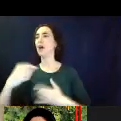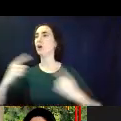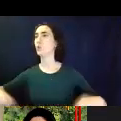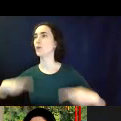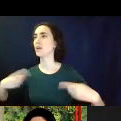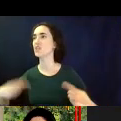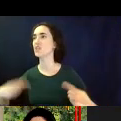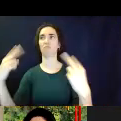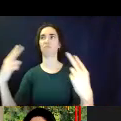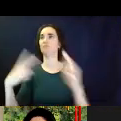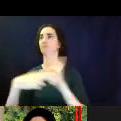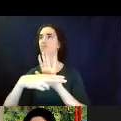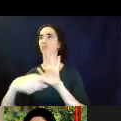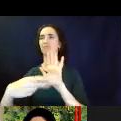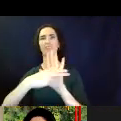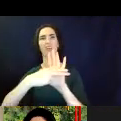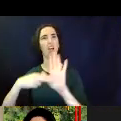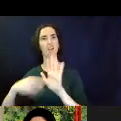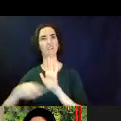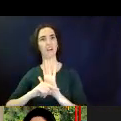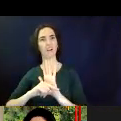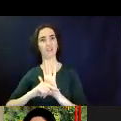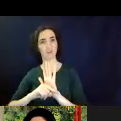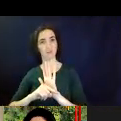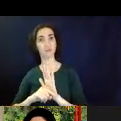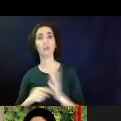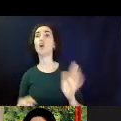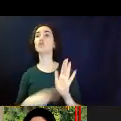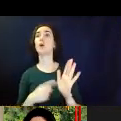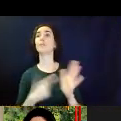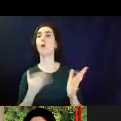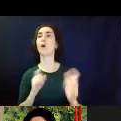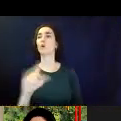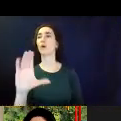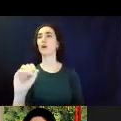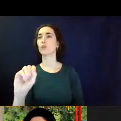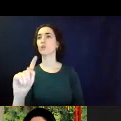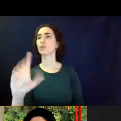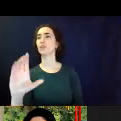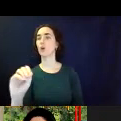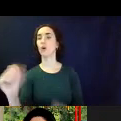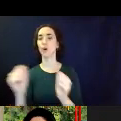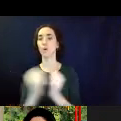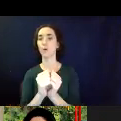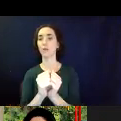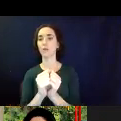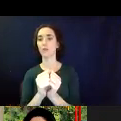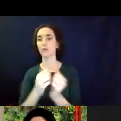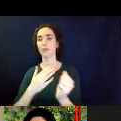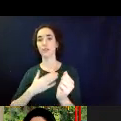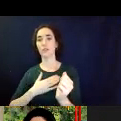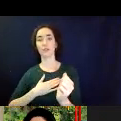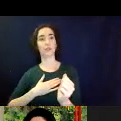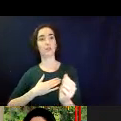or with a vent? I mean, sometimes I just want to go to Costco with my cannula and not have everyone freak